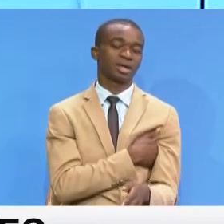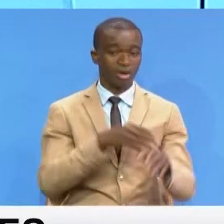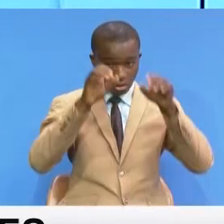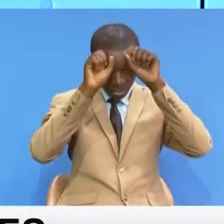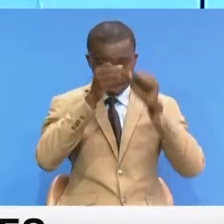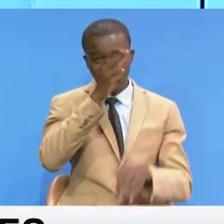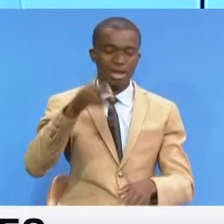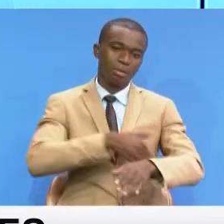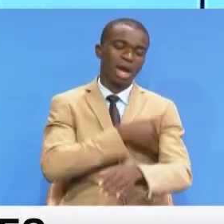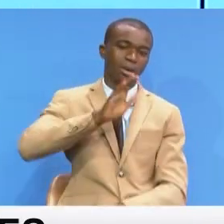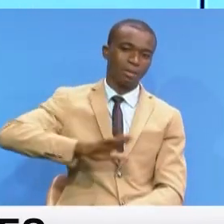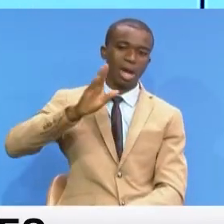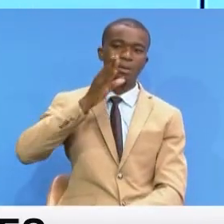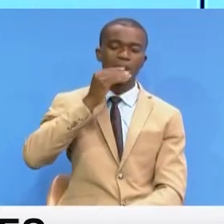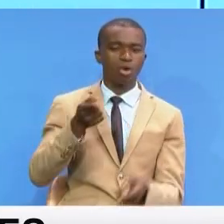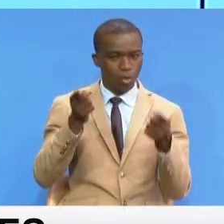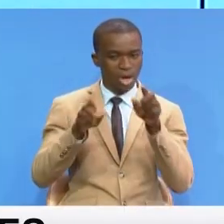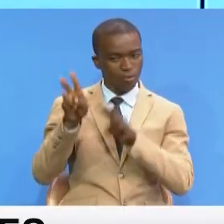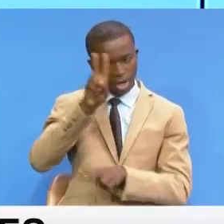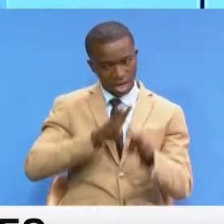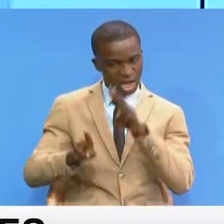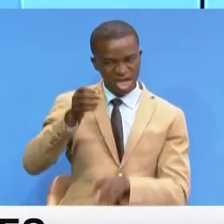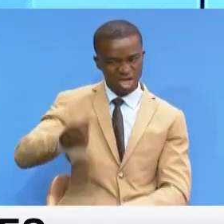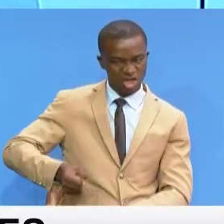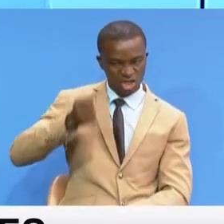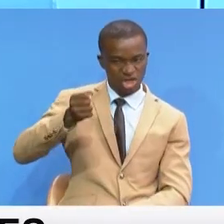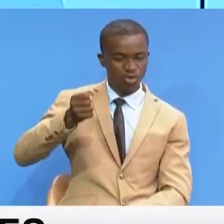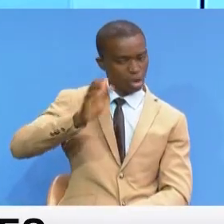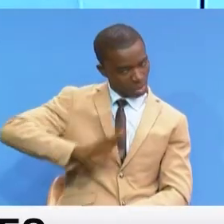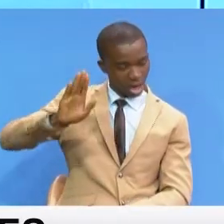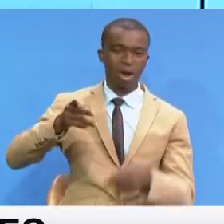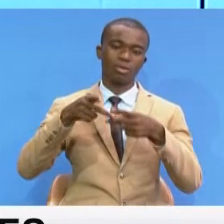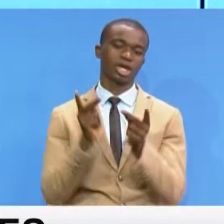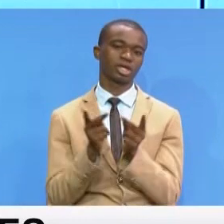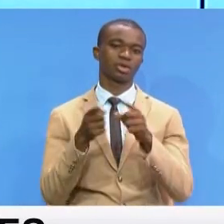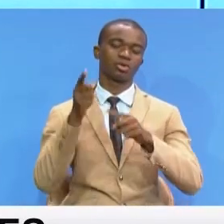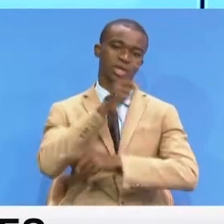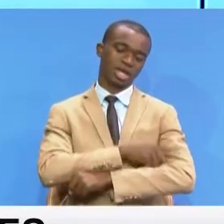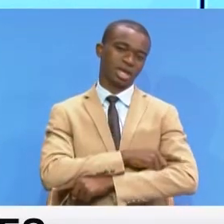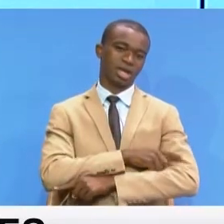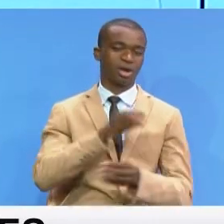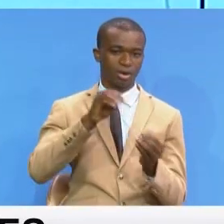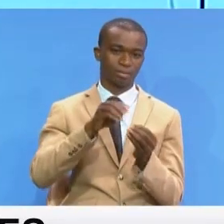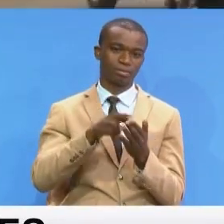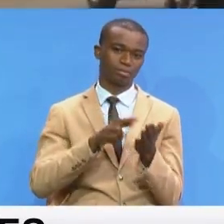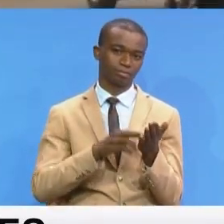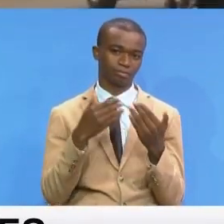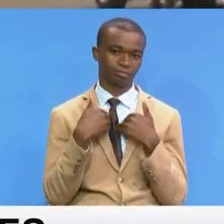when she paid a courtesy call on Chieftainess Kawaza at her palace today. Details in this